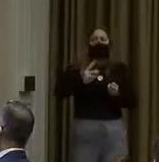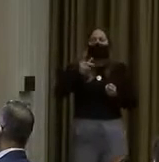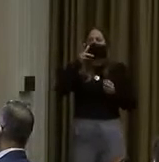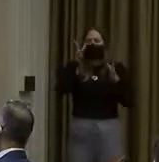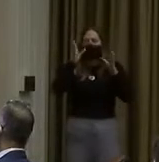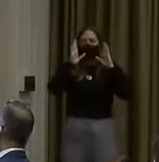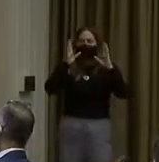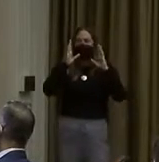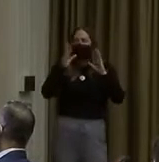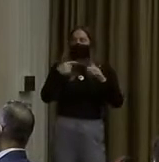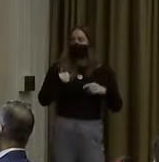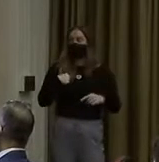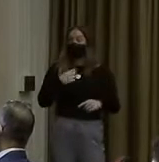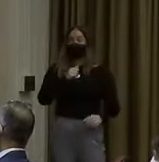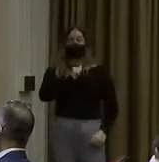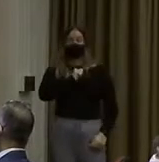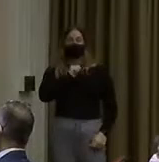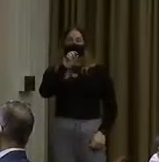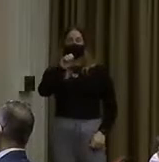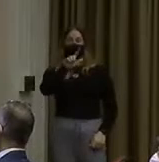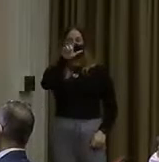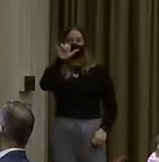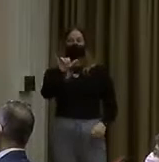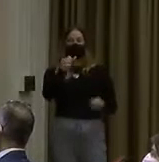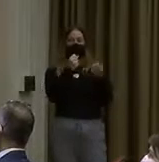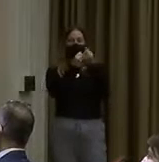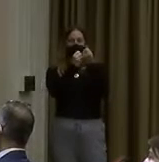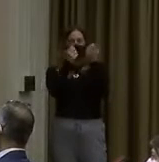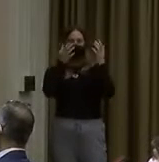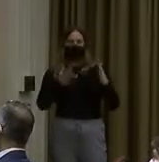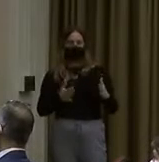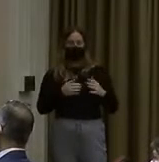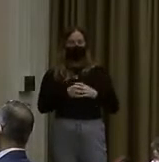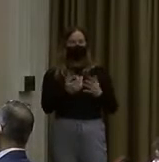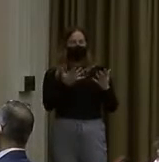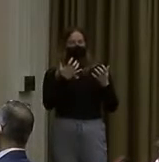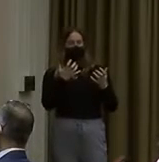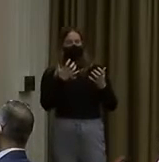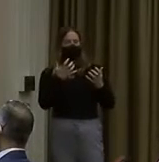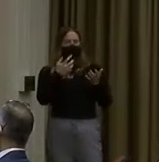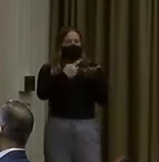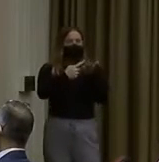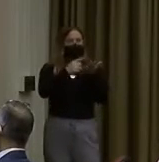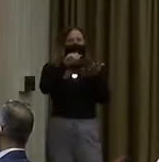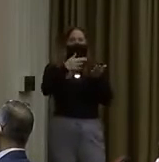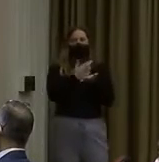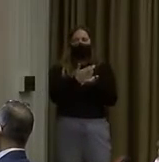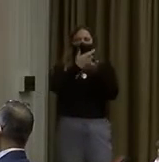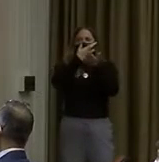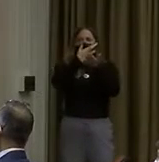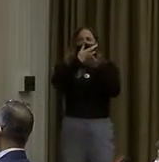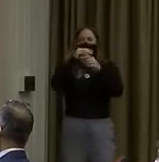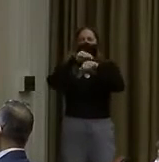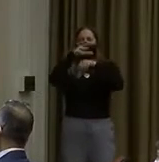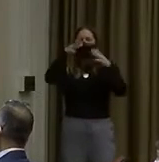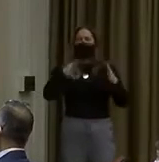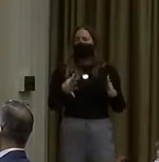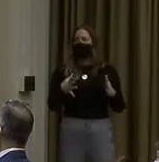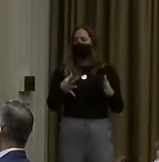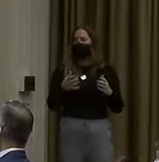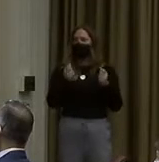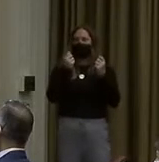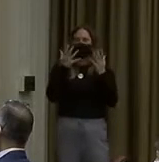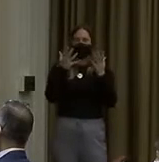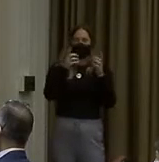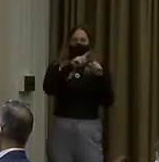an allyship perspective, so I really want to talk to that. And as a rehab counselor, because we have a lot of our hands in a lot of